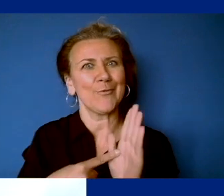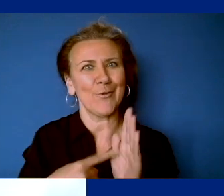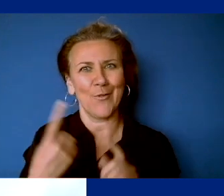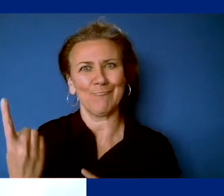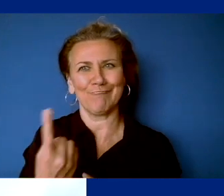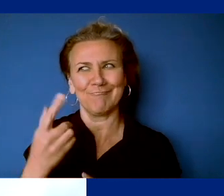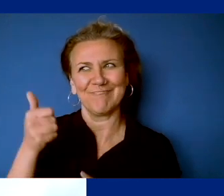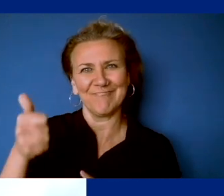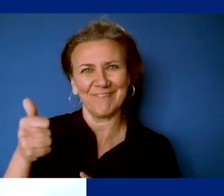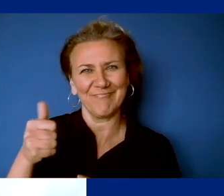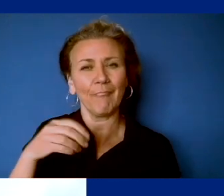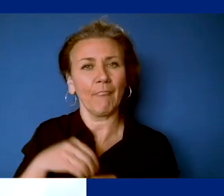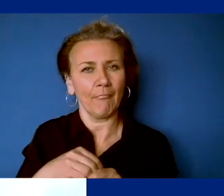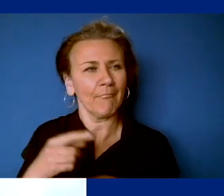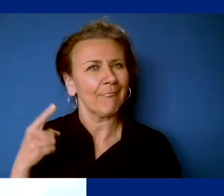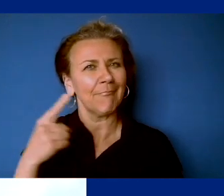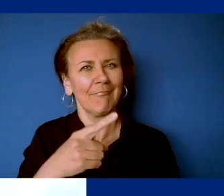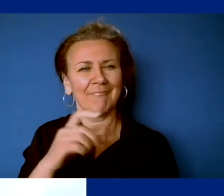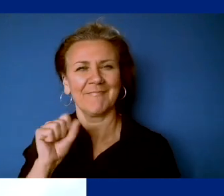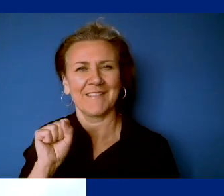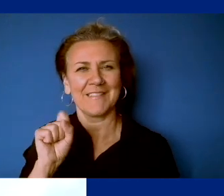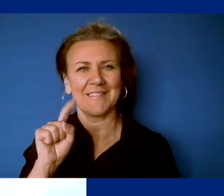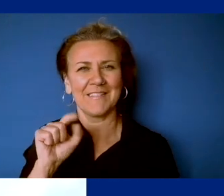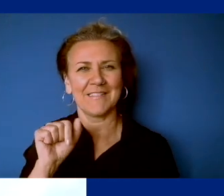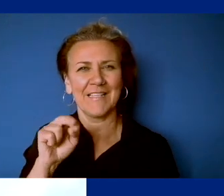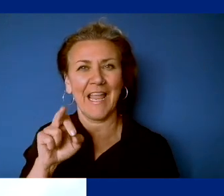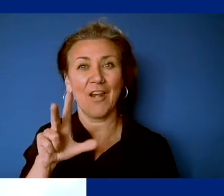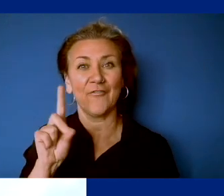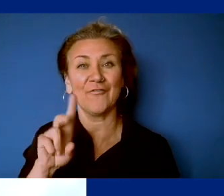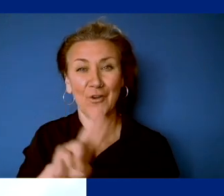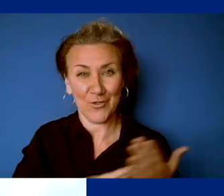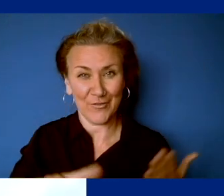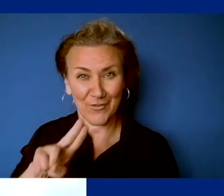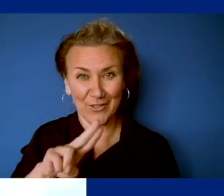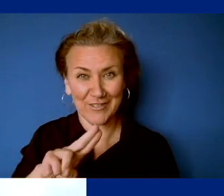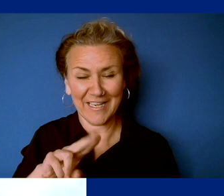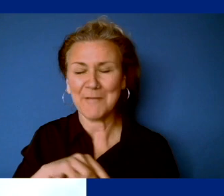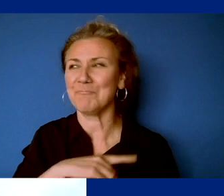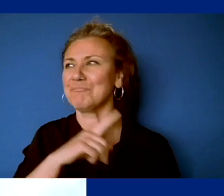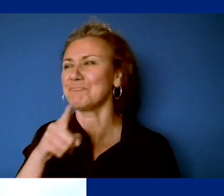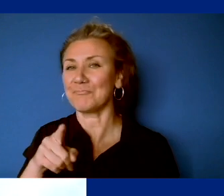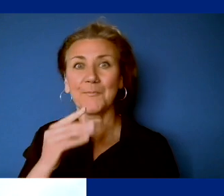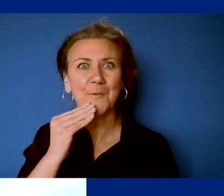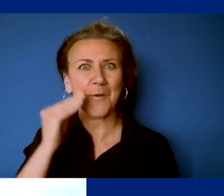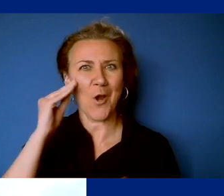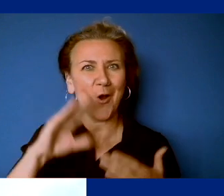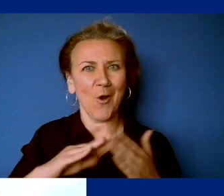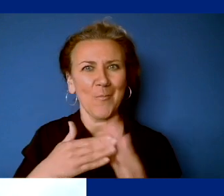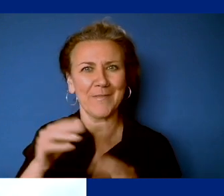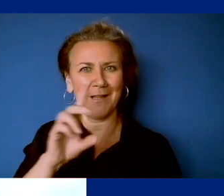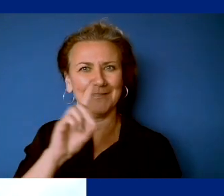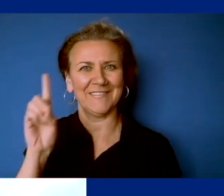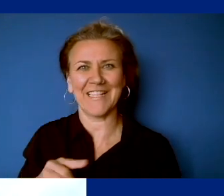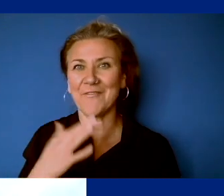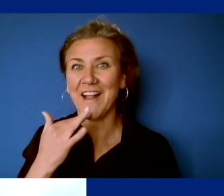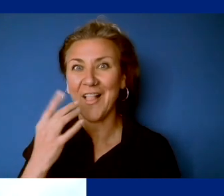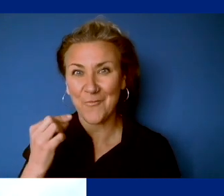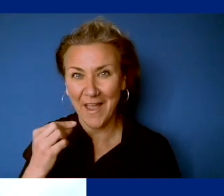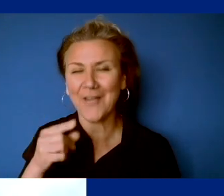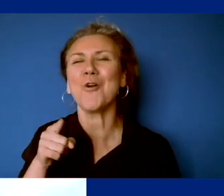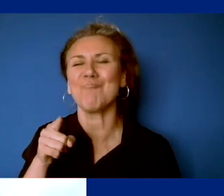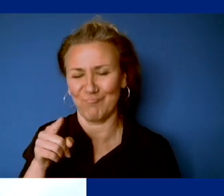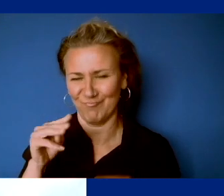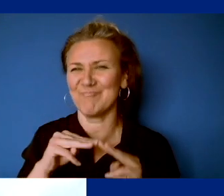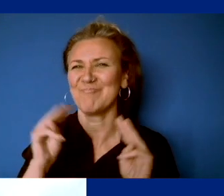solo exhibitions at the Iris and B. Gerald Cantor Center for Visual Arts at Stanford University, as well as in